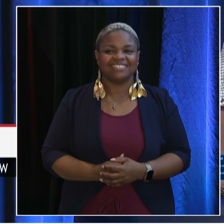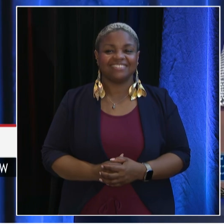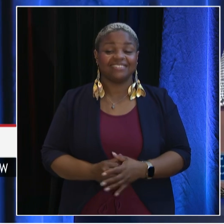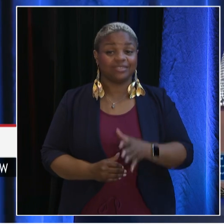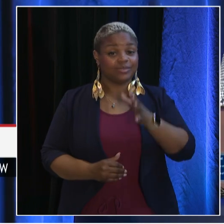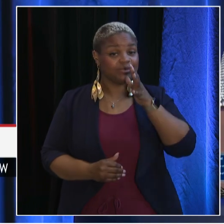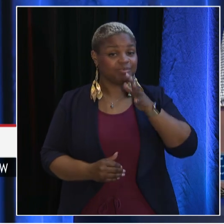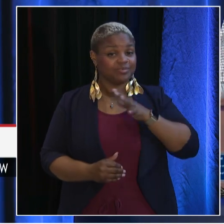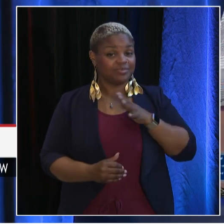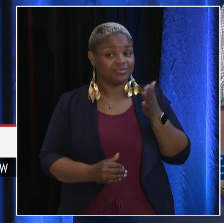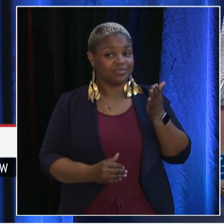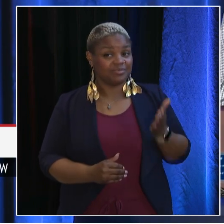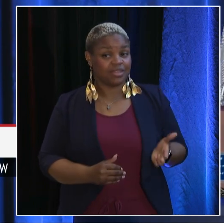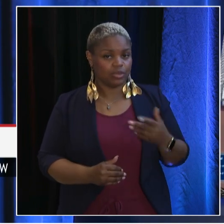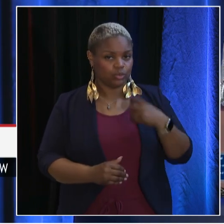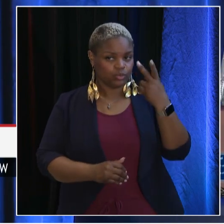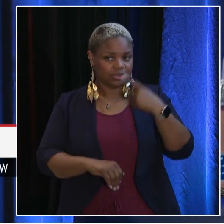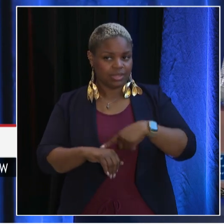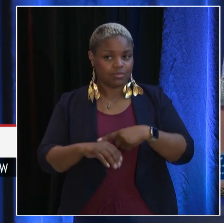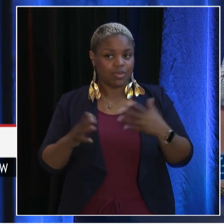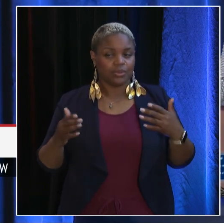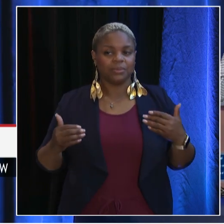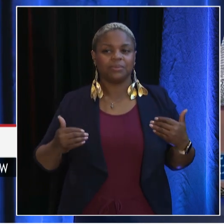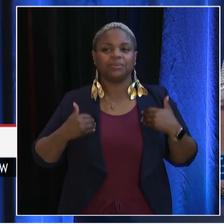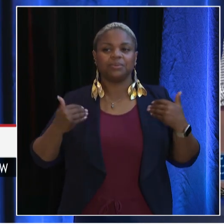two-time youth mayor.